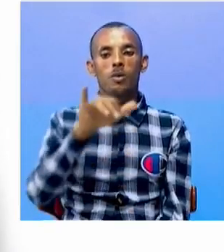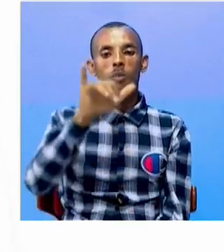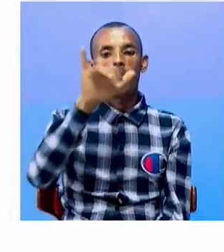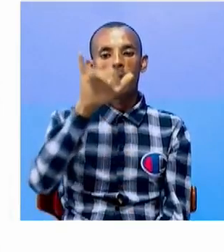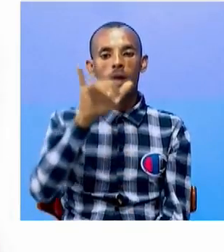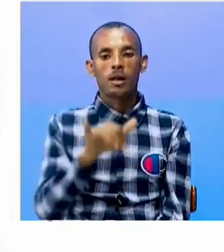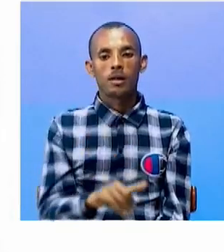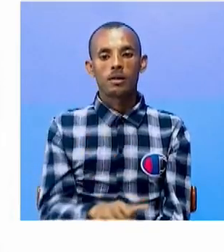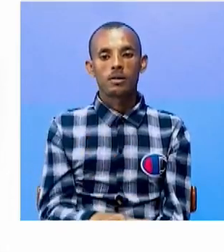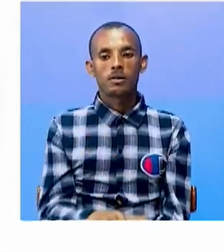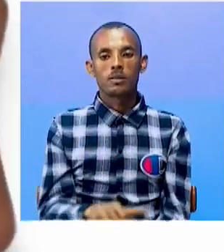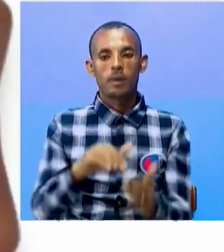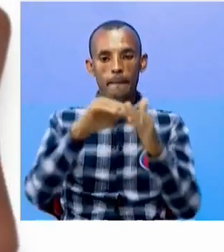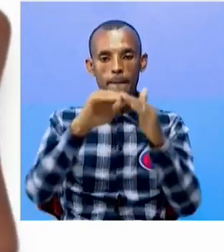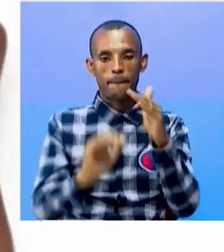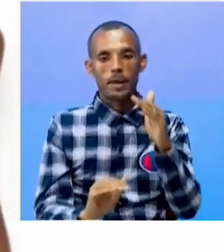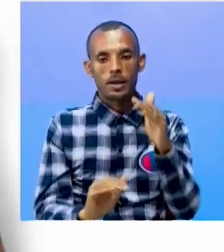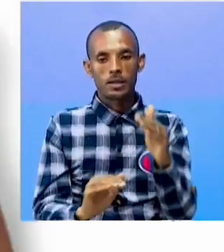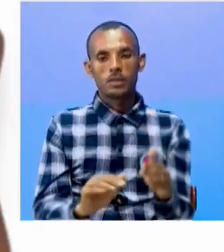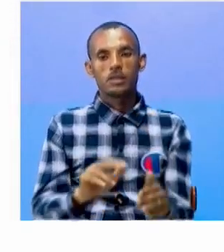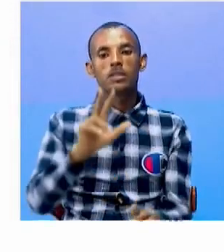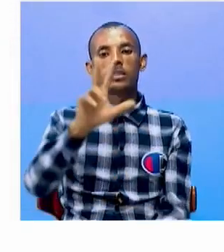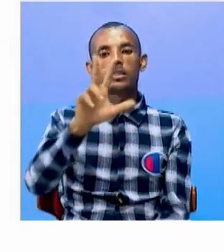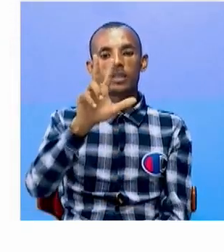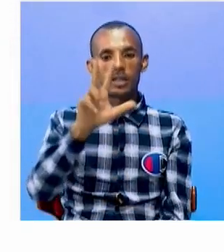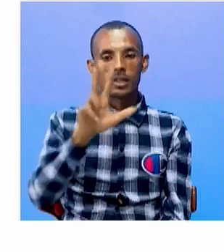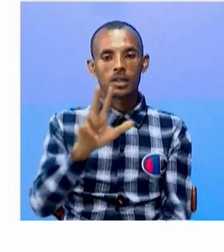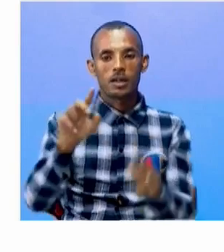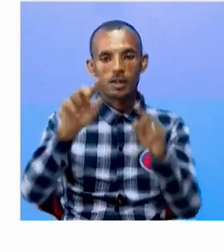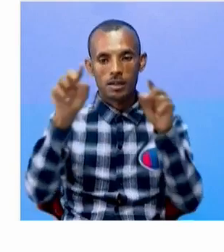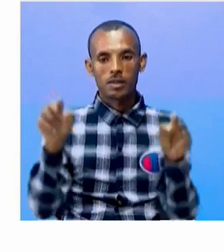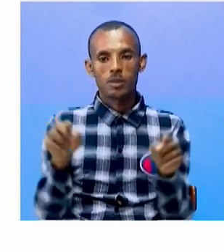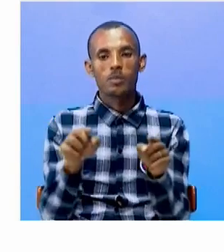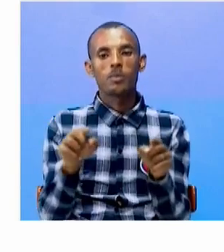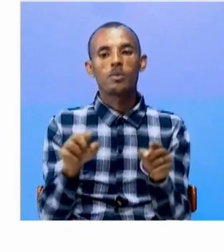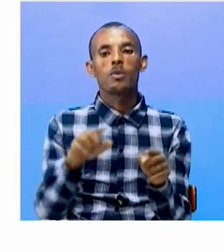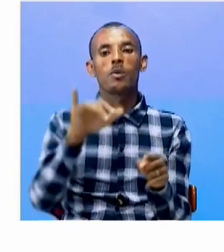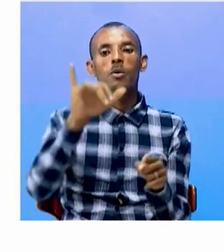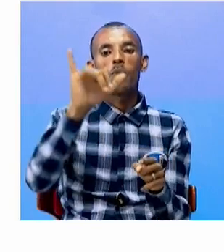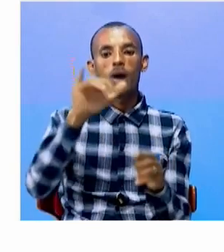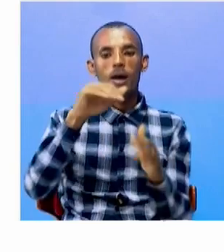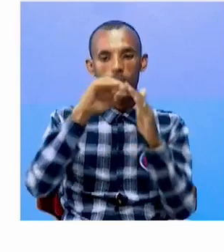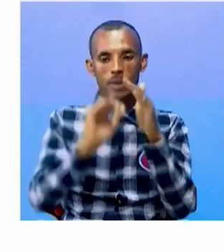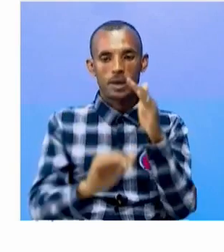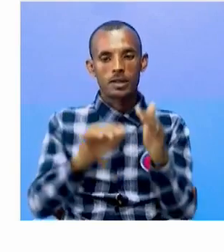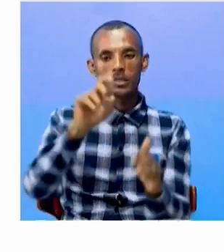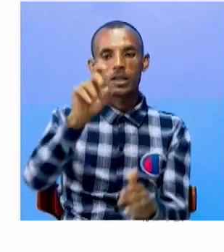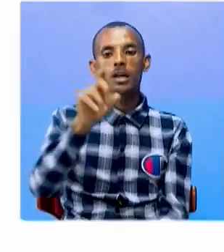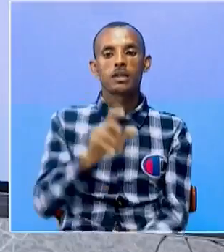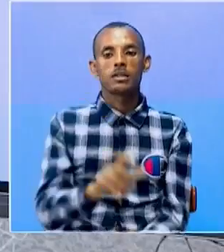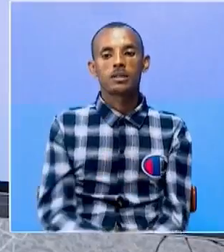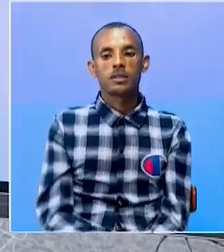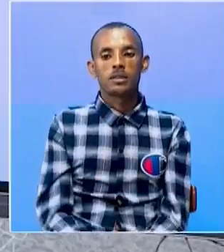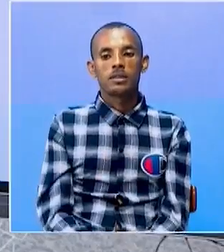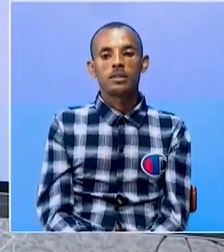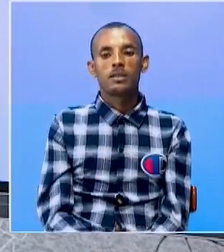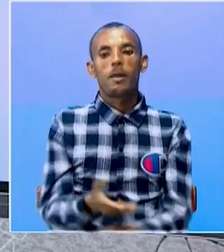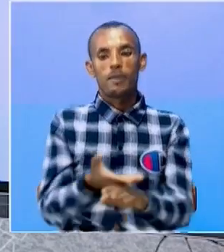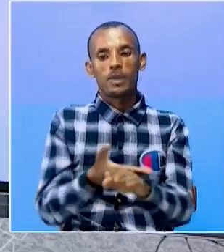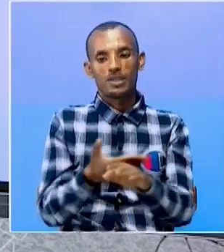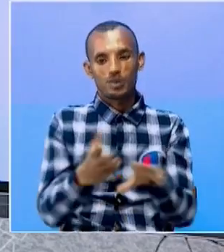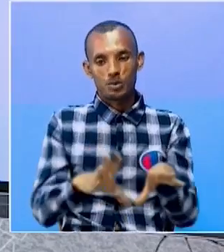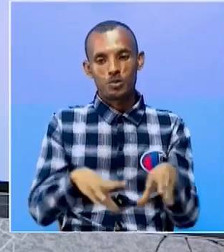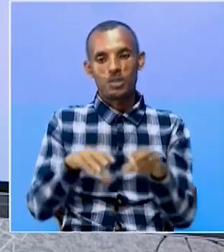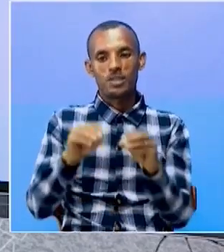y minus 3 into y minus x. Please,